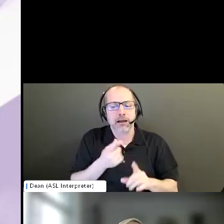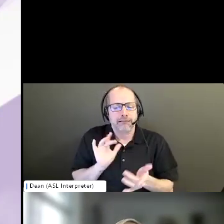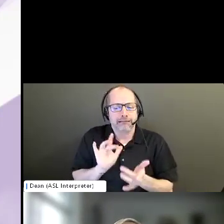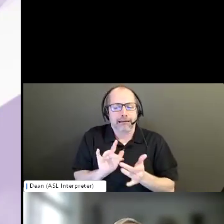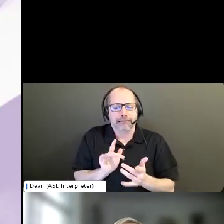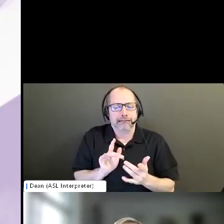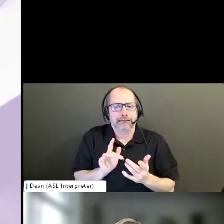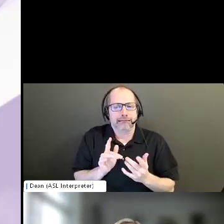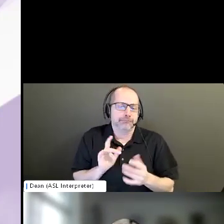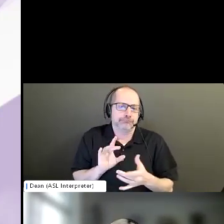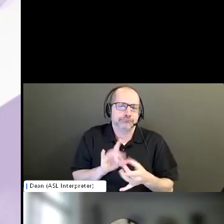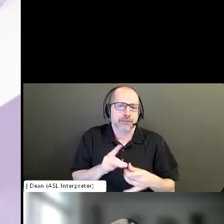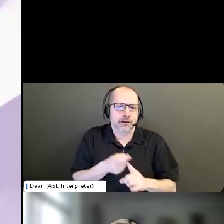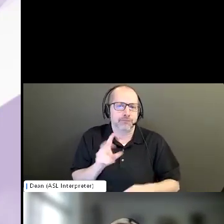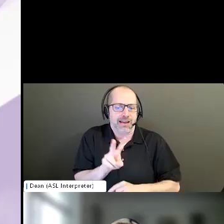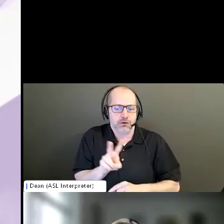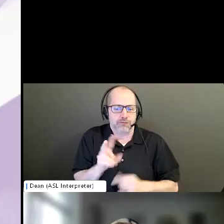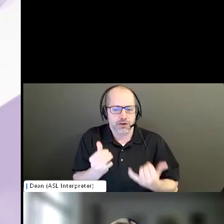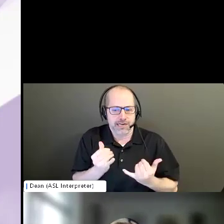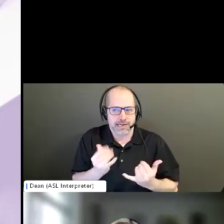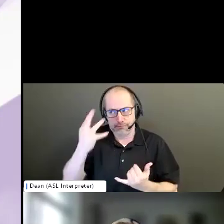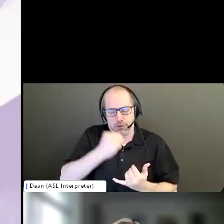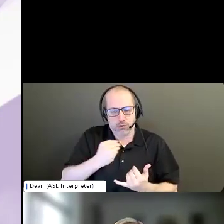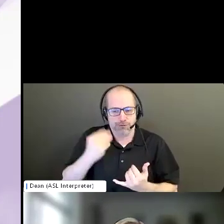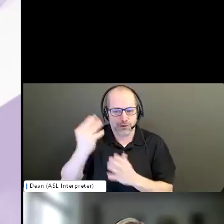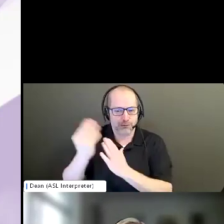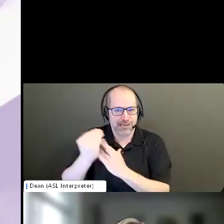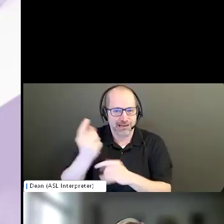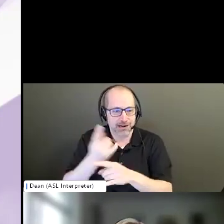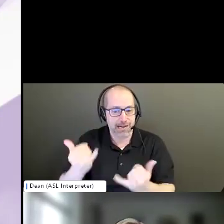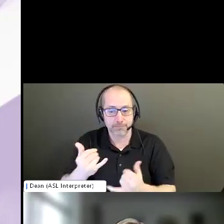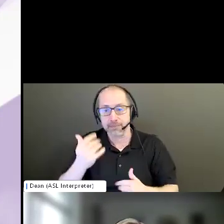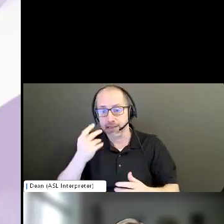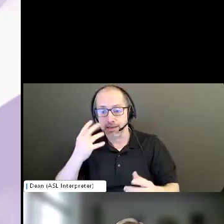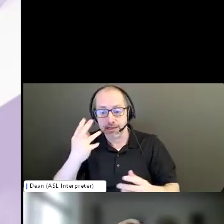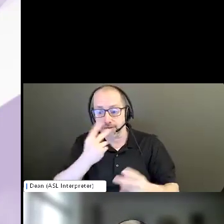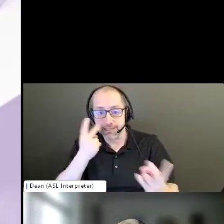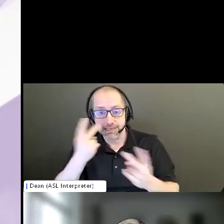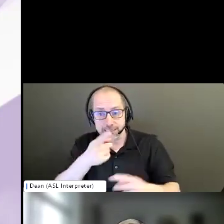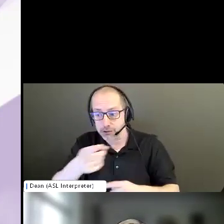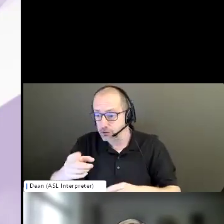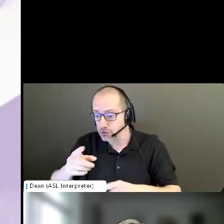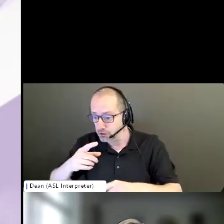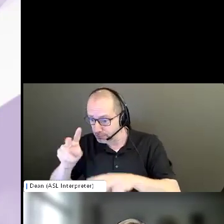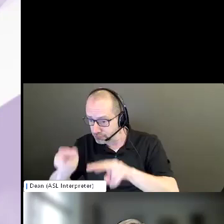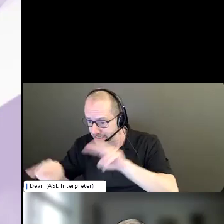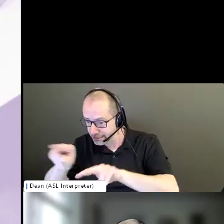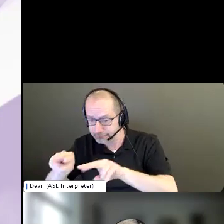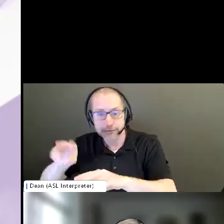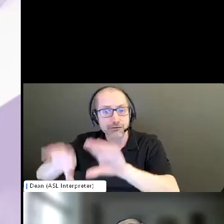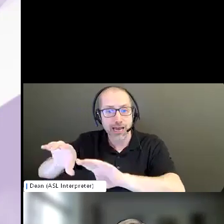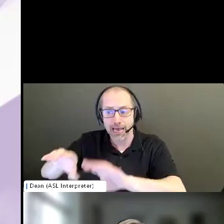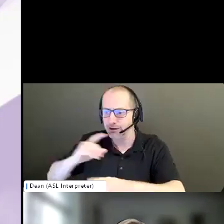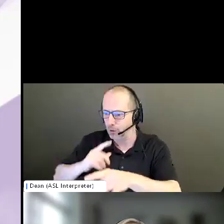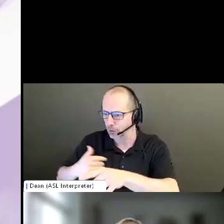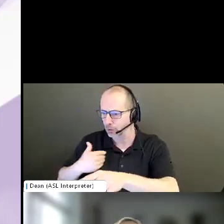is lovely. Very happy to see all of you. I'm checking the chat and seeing that you're coming from all over the country for this session. It's a really a